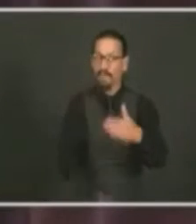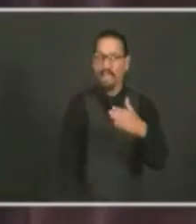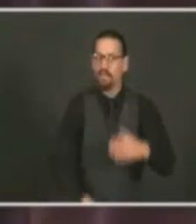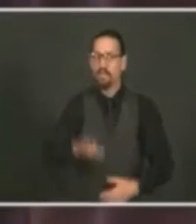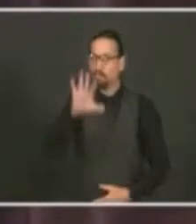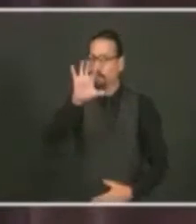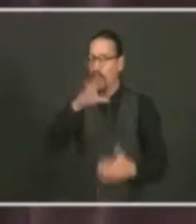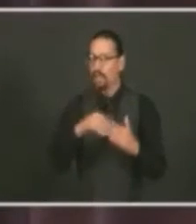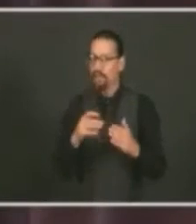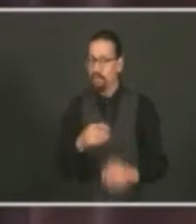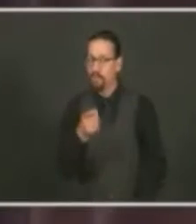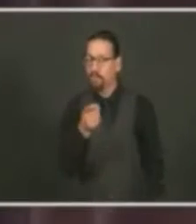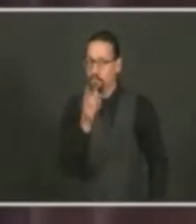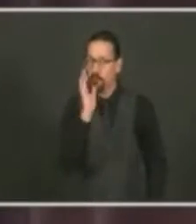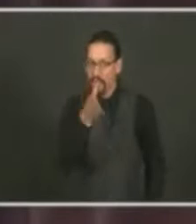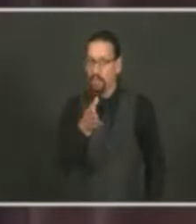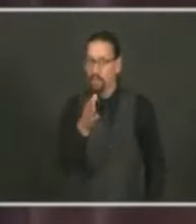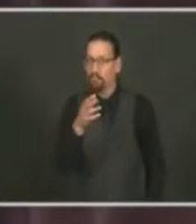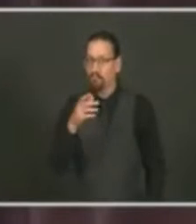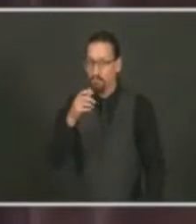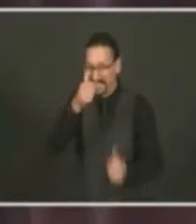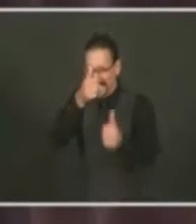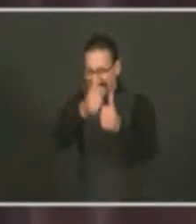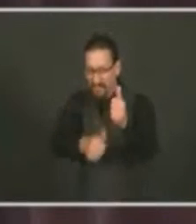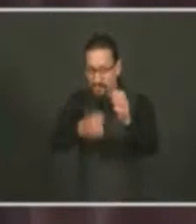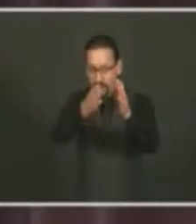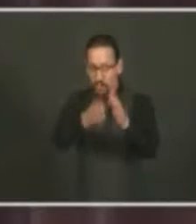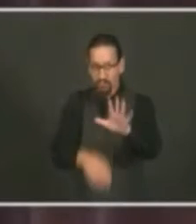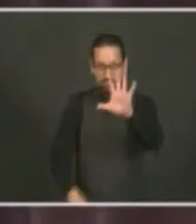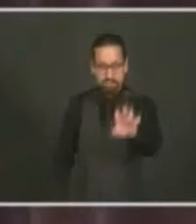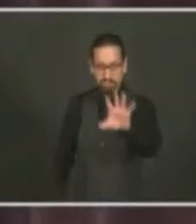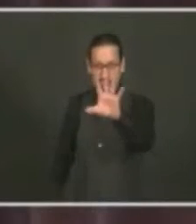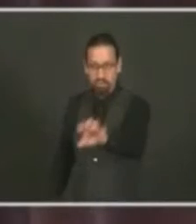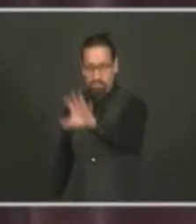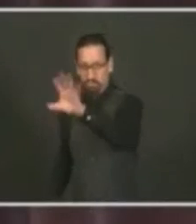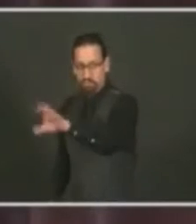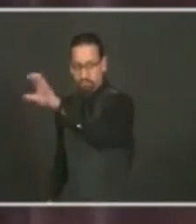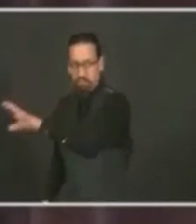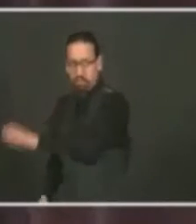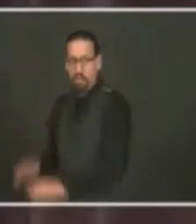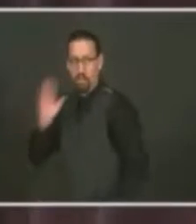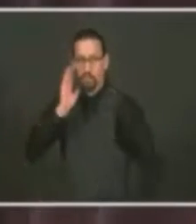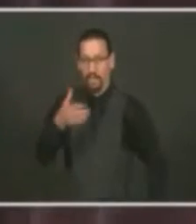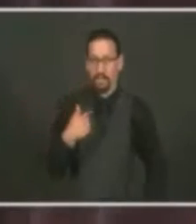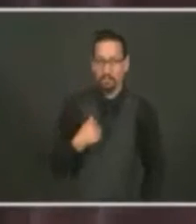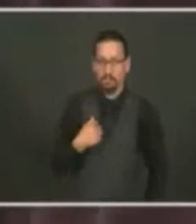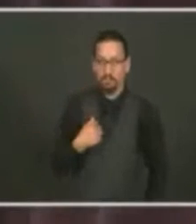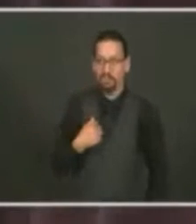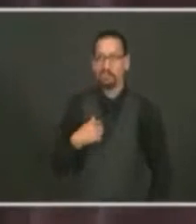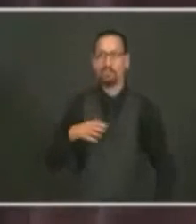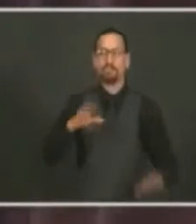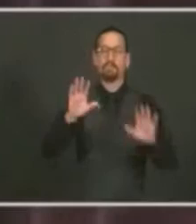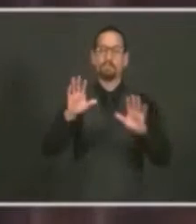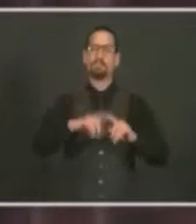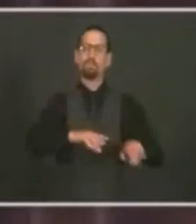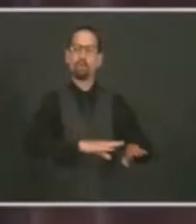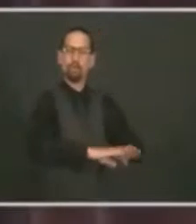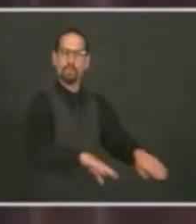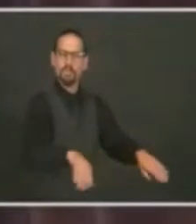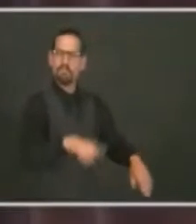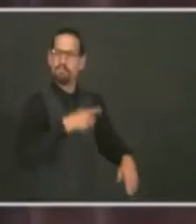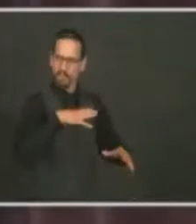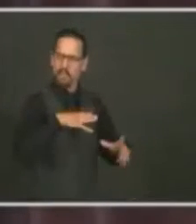it. So Halloween will go on for the kids. They can do their outdoor trick-or-treating safely. For the rest of us,